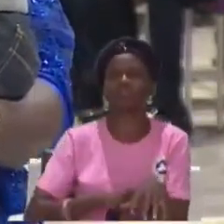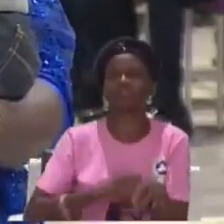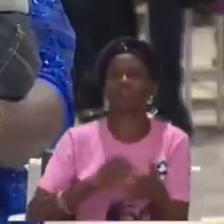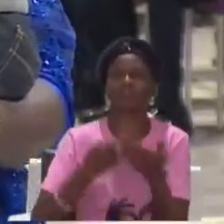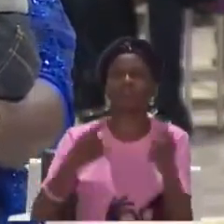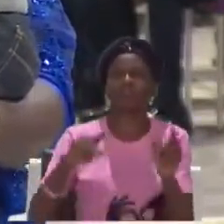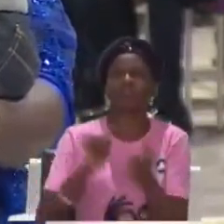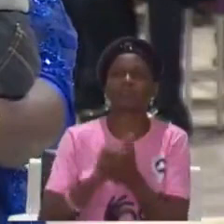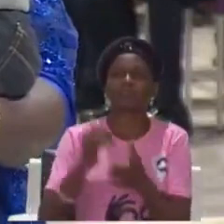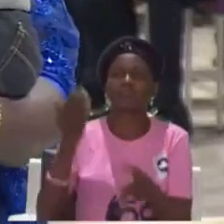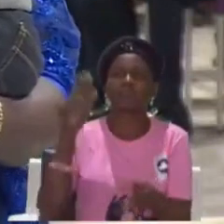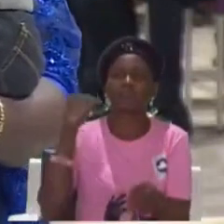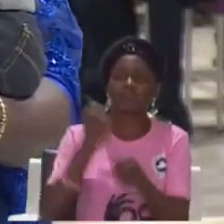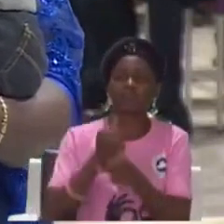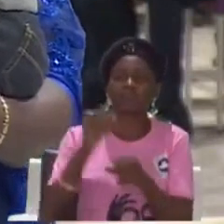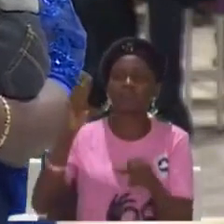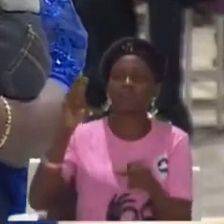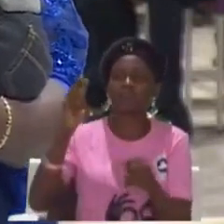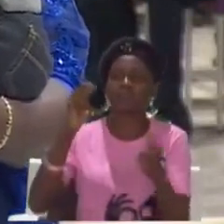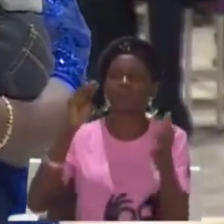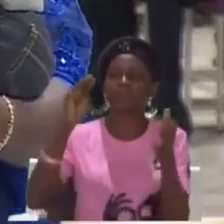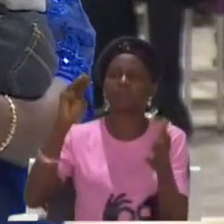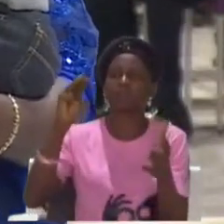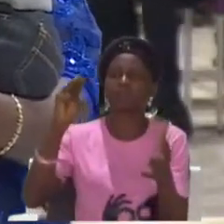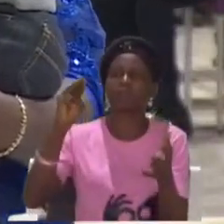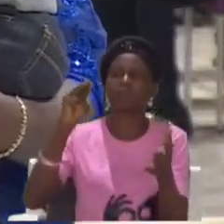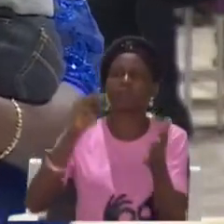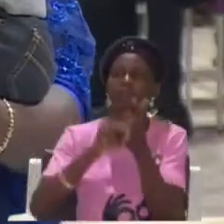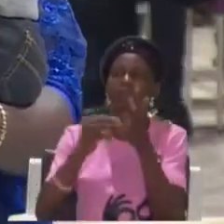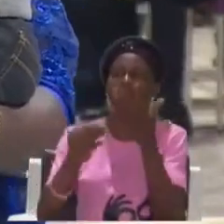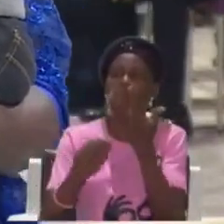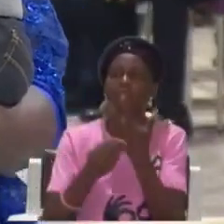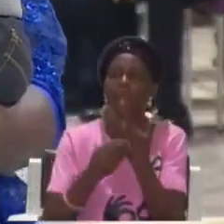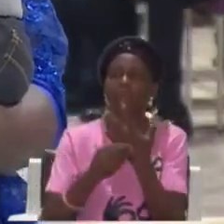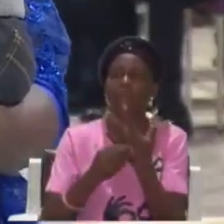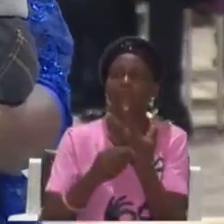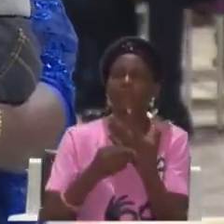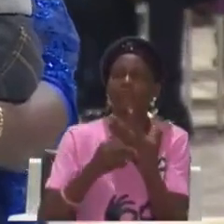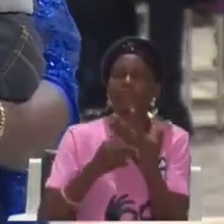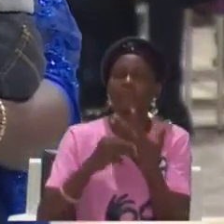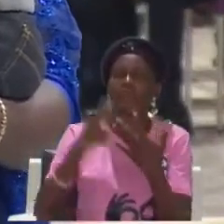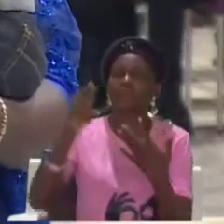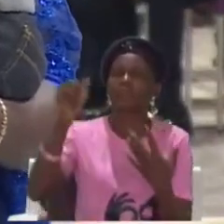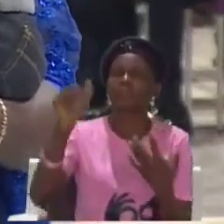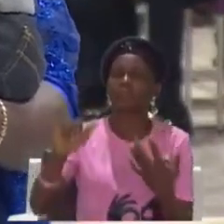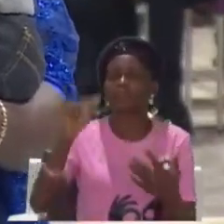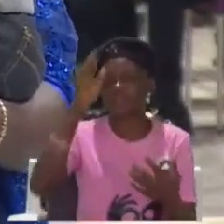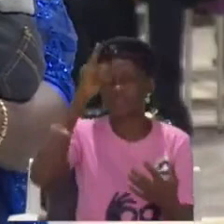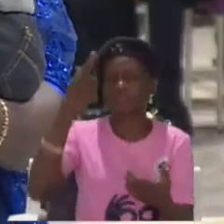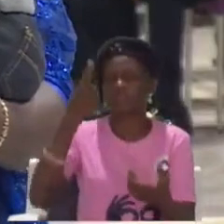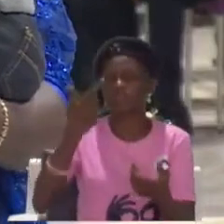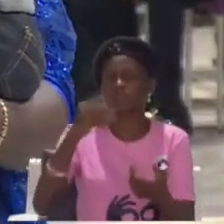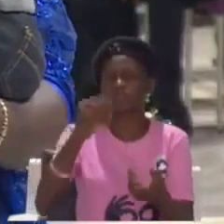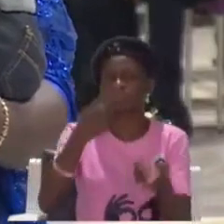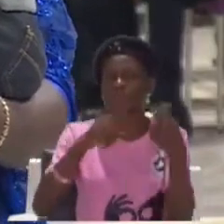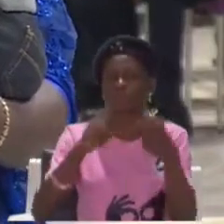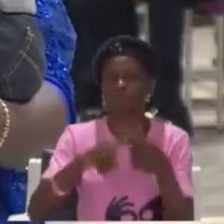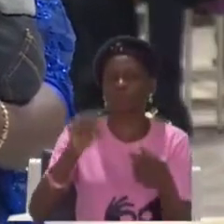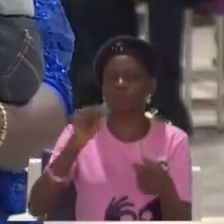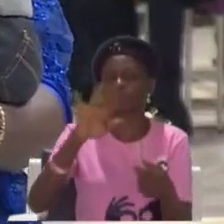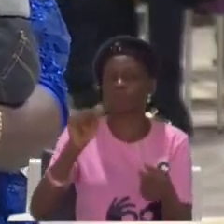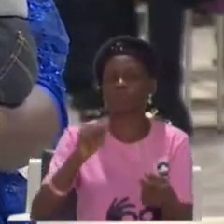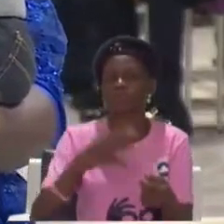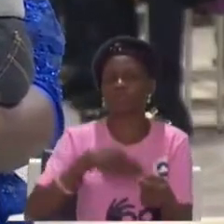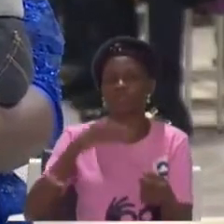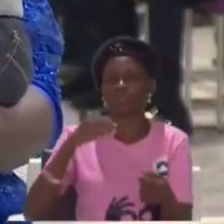that last year, May, Daddy Gio came to Abuja. A day out with God of Daddy Gio, I was one